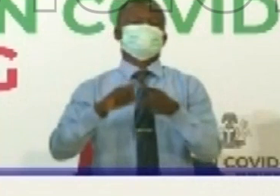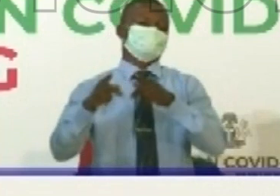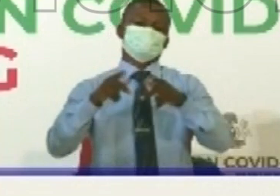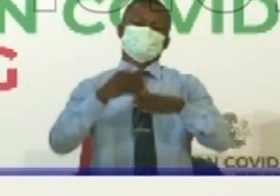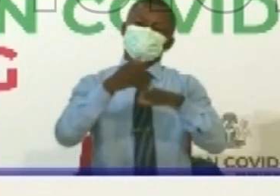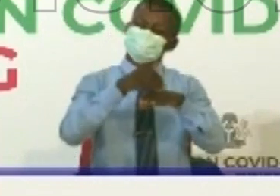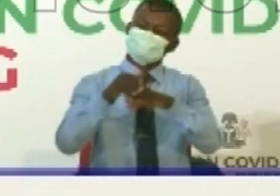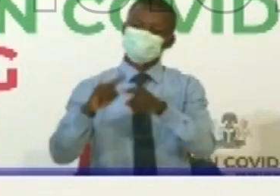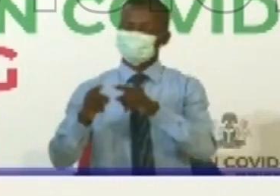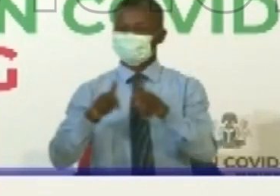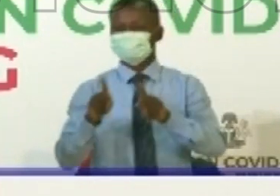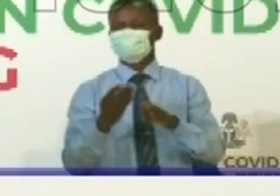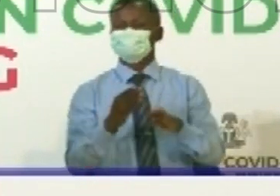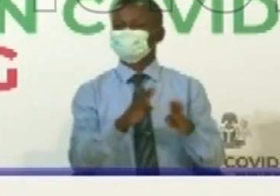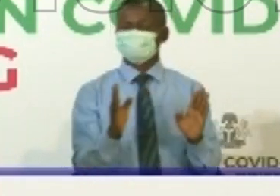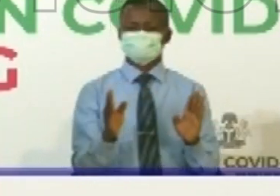in Russia.